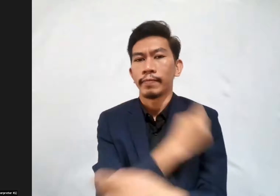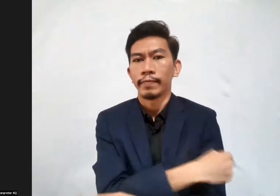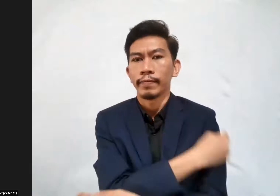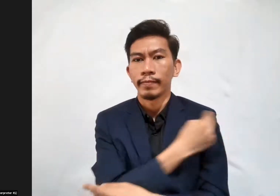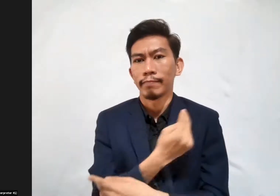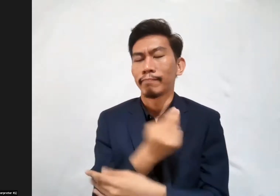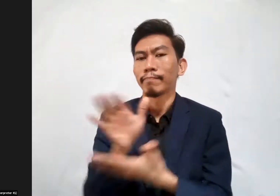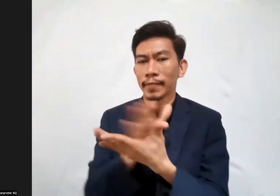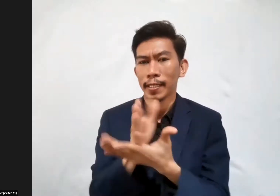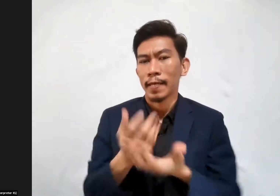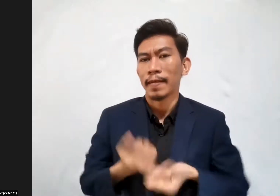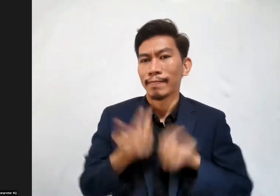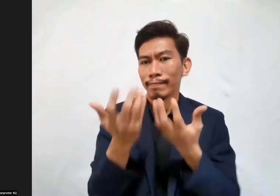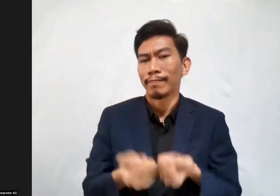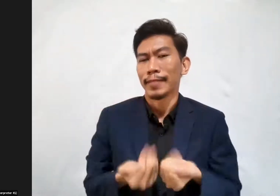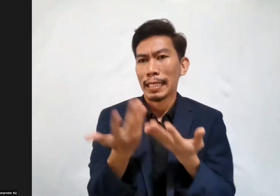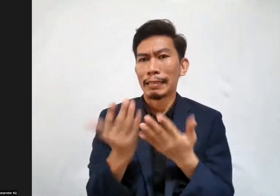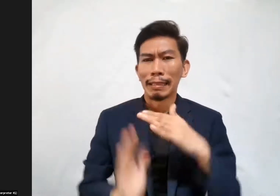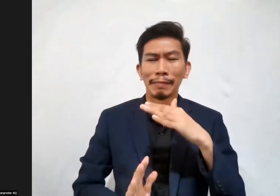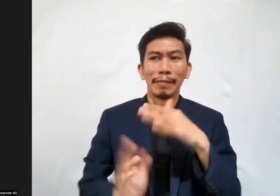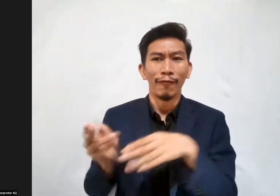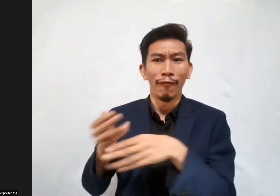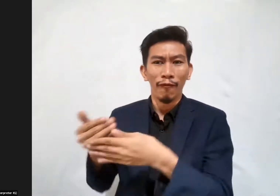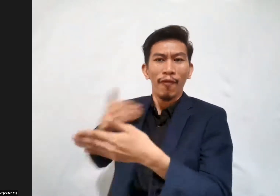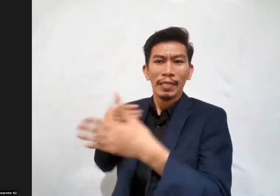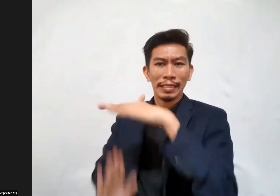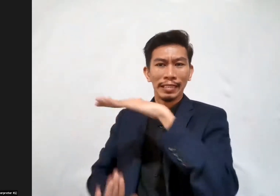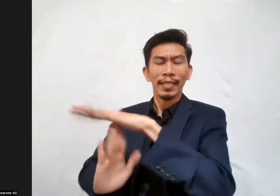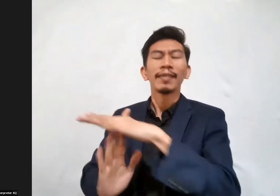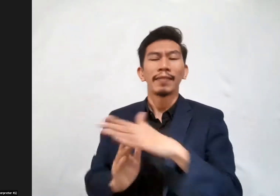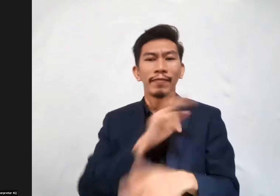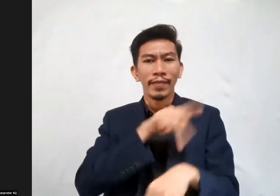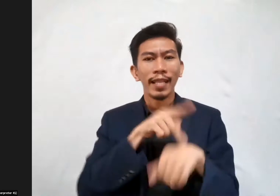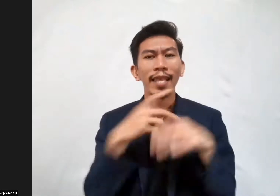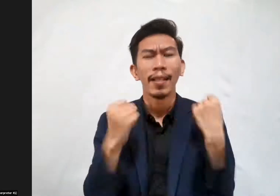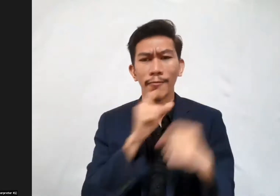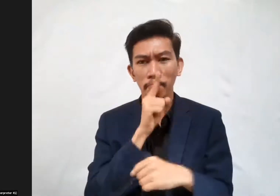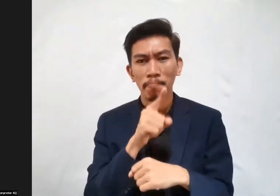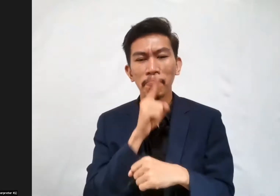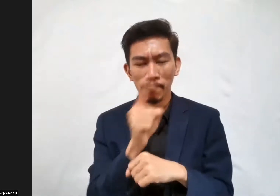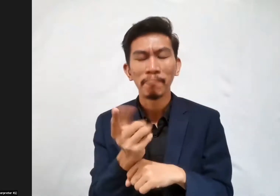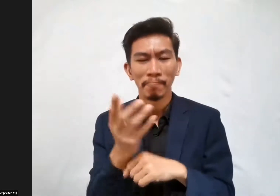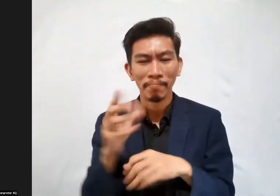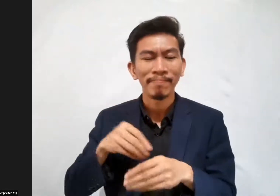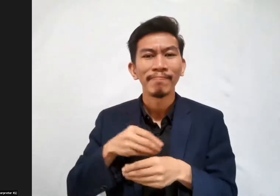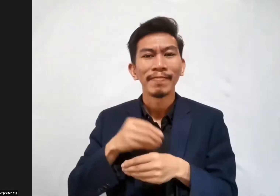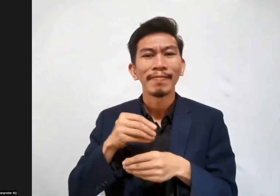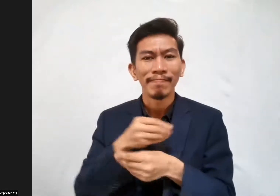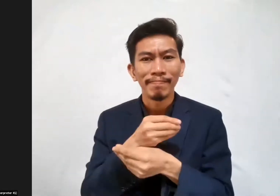before my time runs out, PhilHealth was gracious enough to give me information